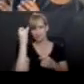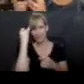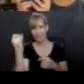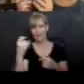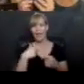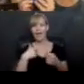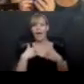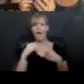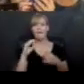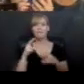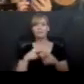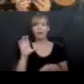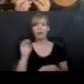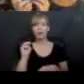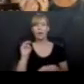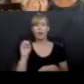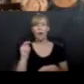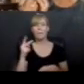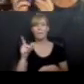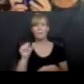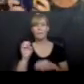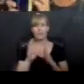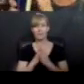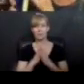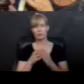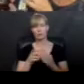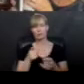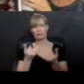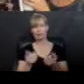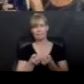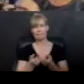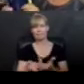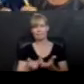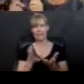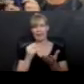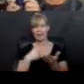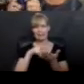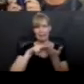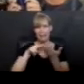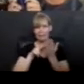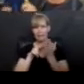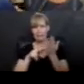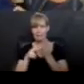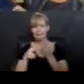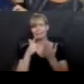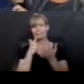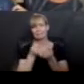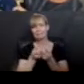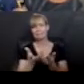commonplace book, where I write it down. This thing has seen better days, right? It's got like post-its and stuff all over it. It's used.